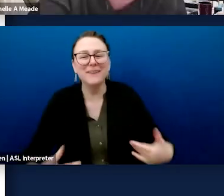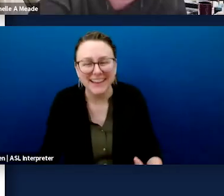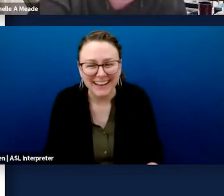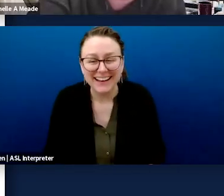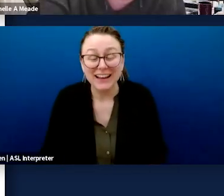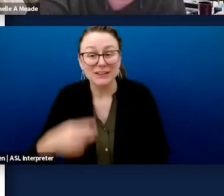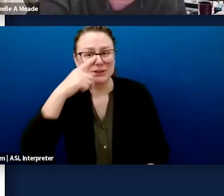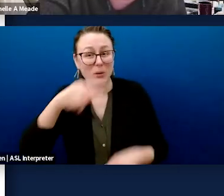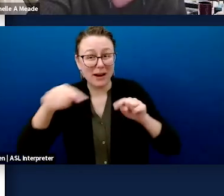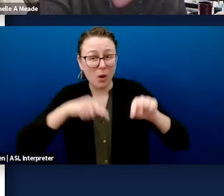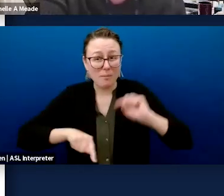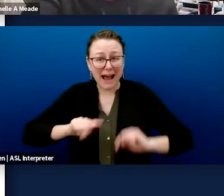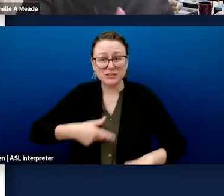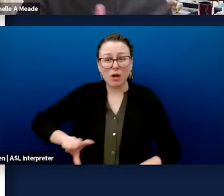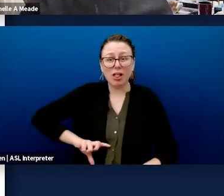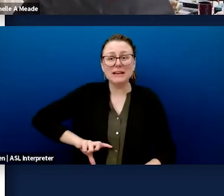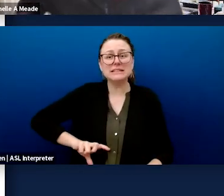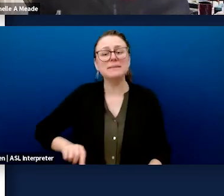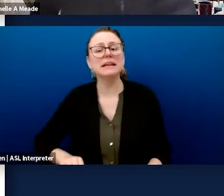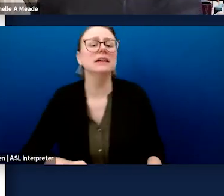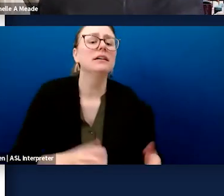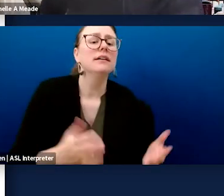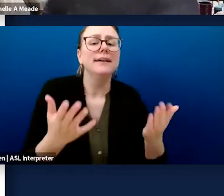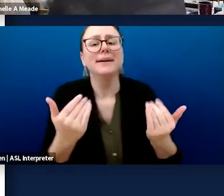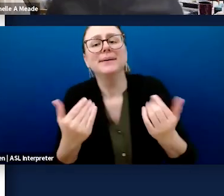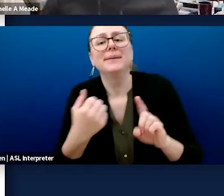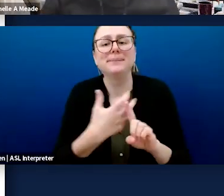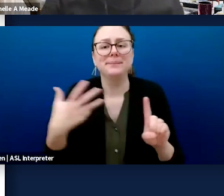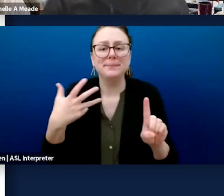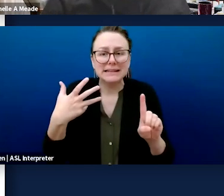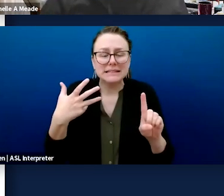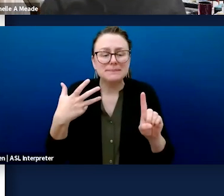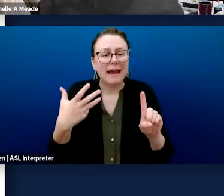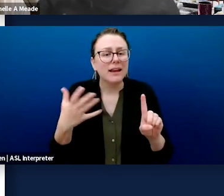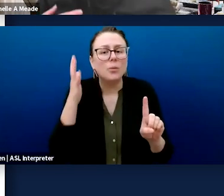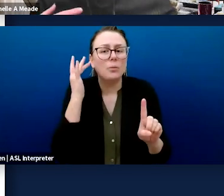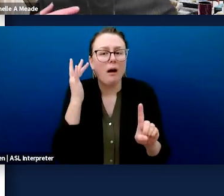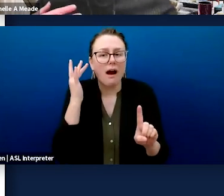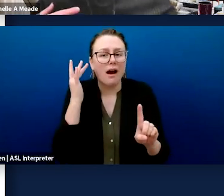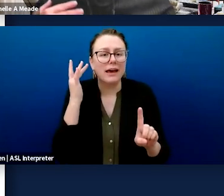if we could, to the colostomy. Can you say a little bit about why,